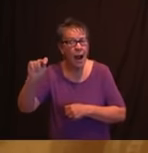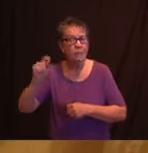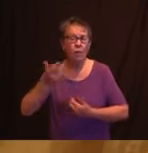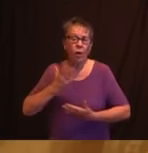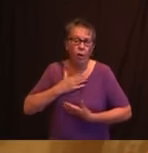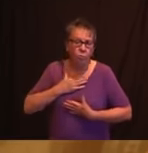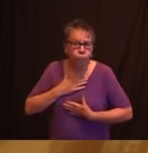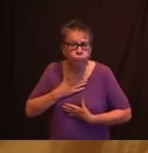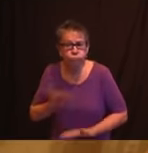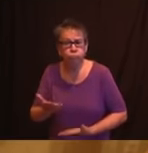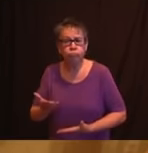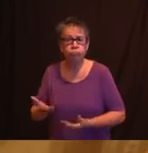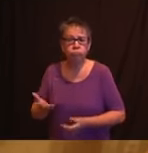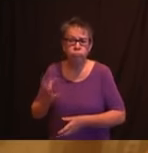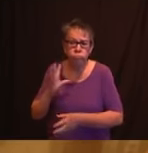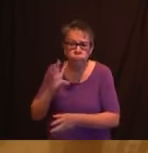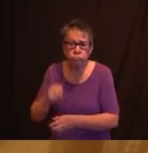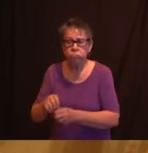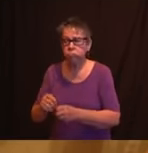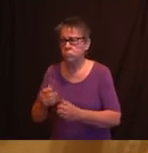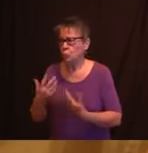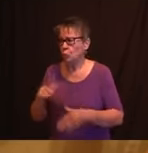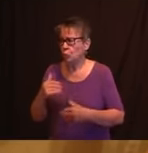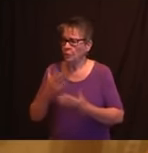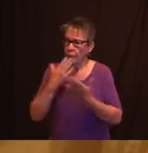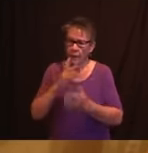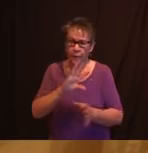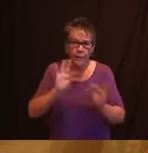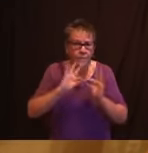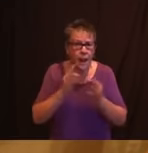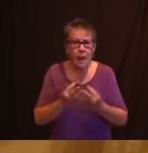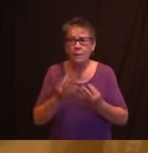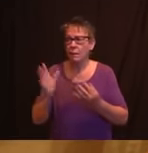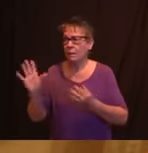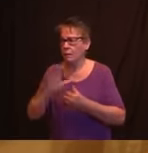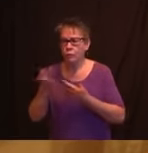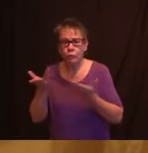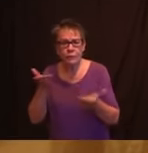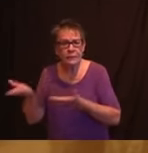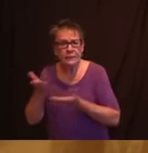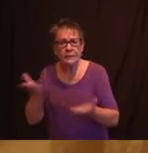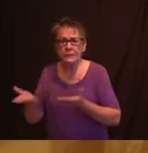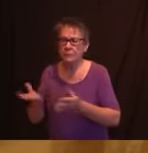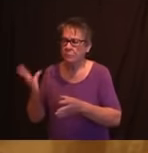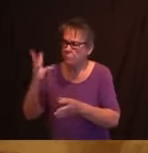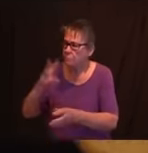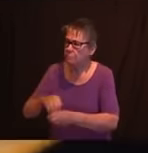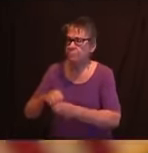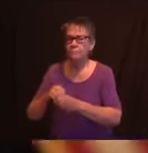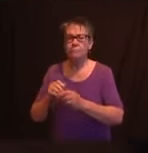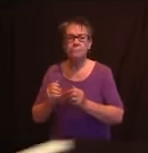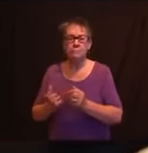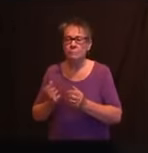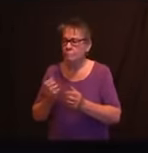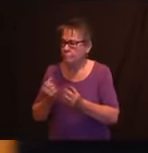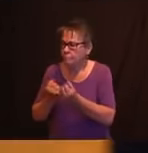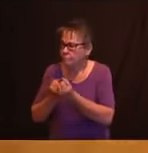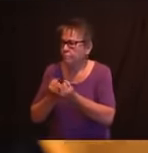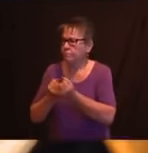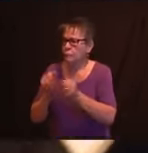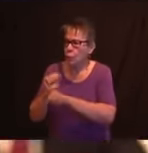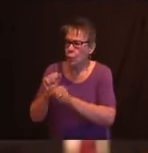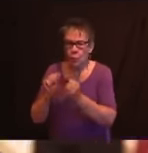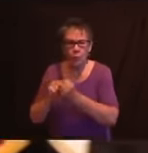continued service to the communities throughout our state. Thanks, Governor. Thank you, Pat. And this is now measured in dozens